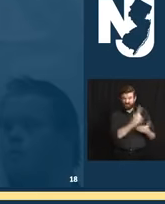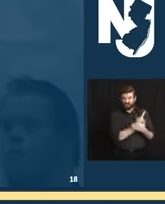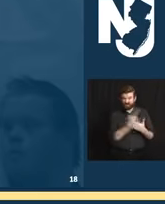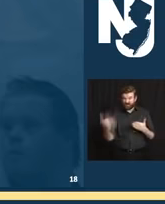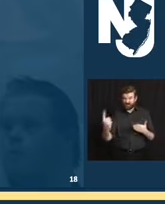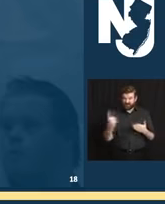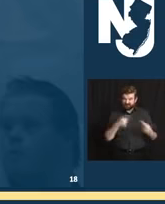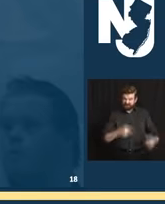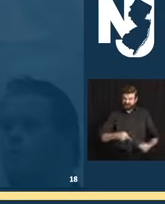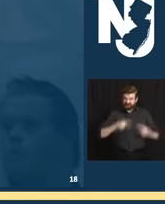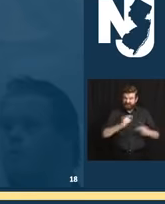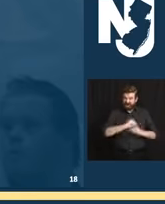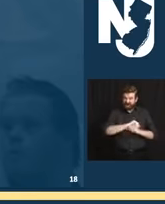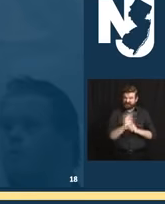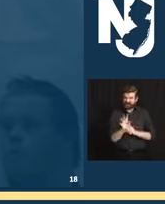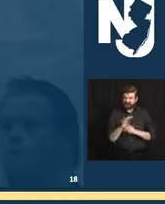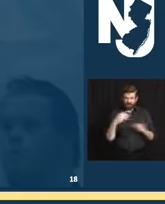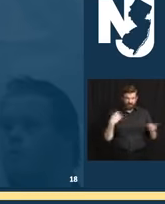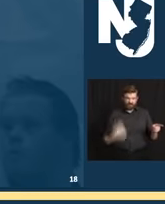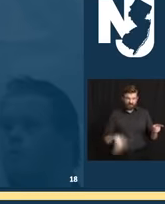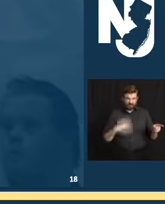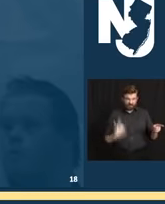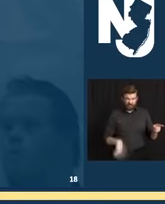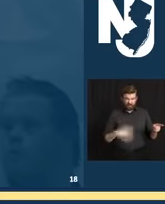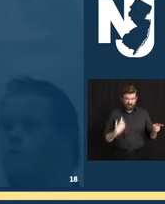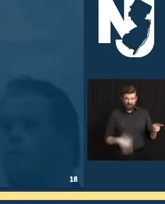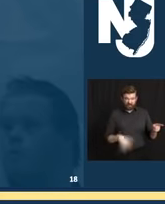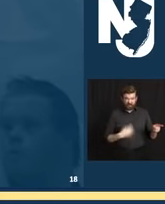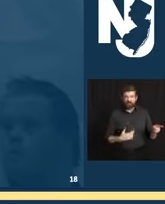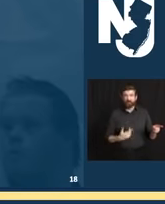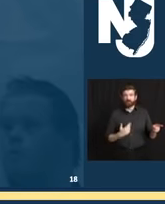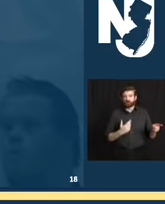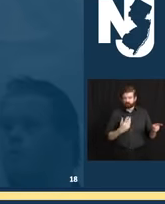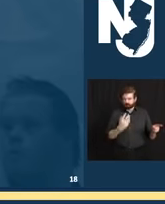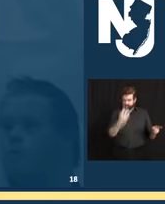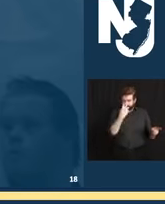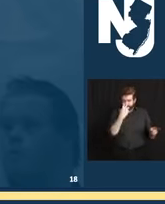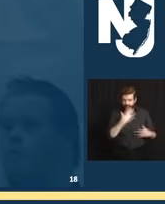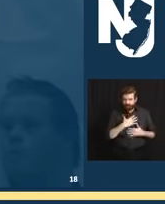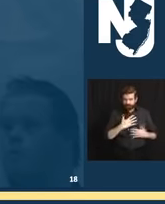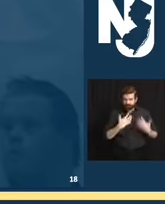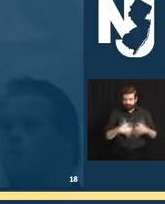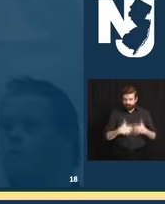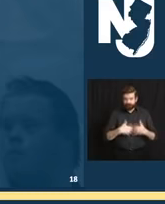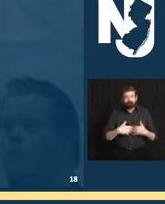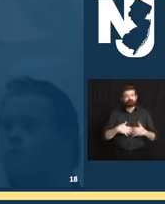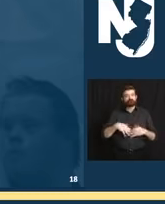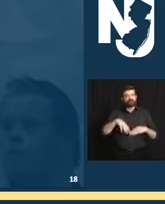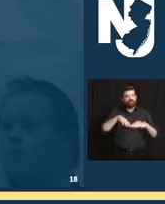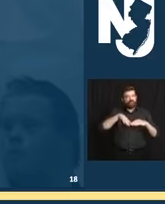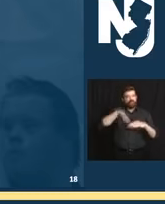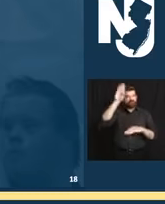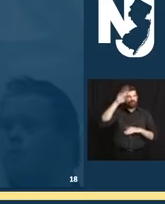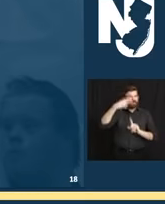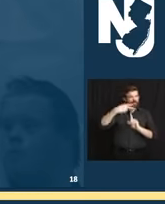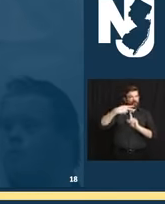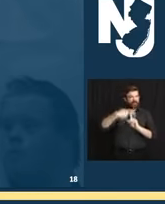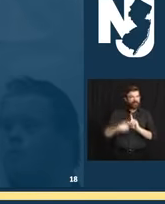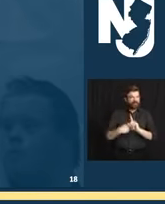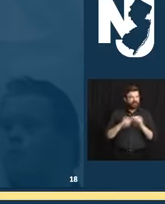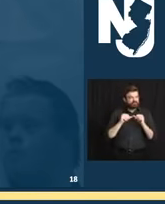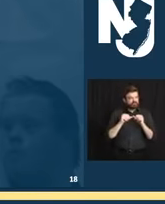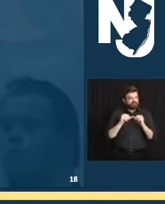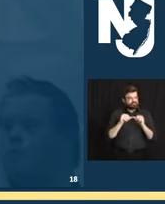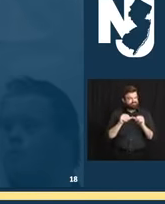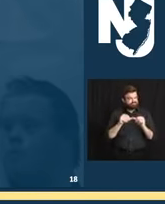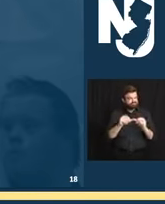Morristown Medical Center and was on a ventilator duty for over 2 months. His fight brought well wishes literally from across